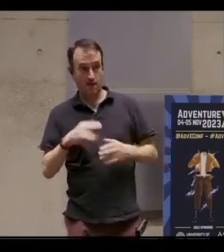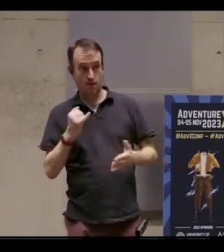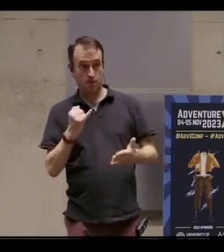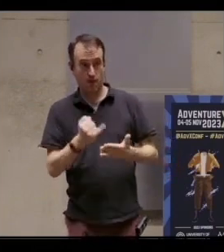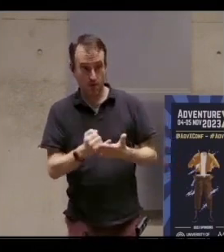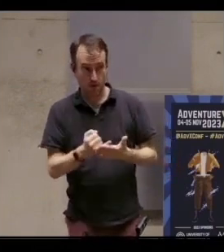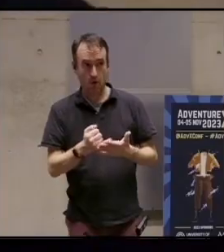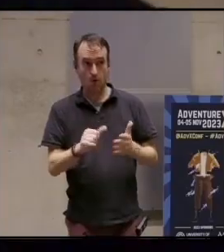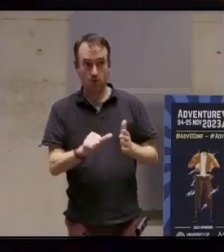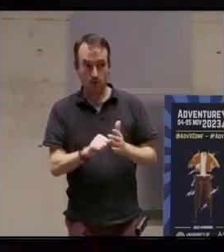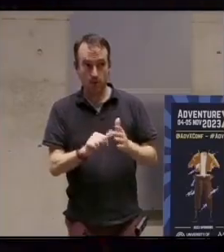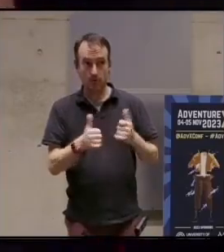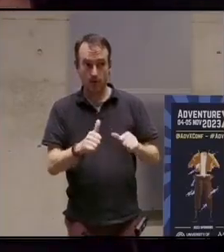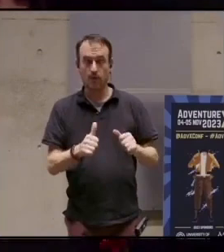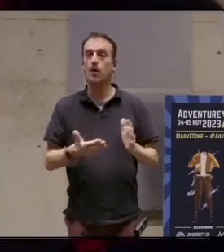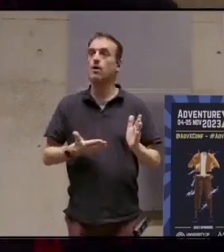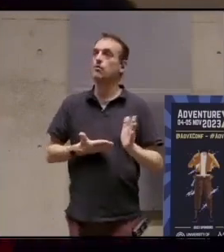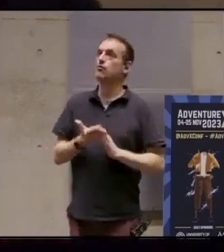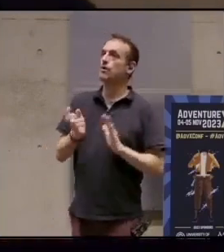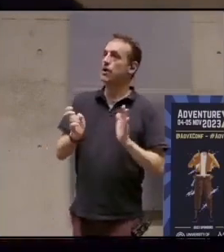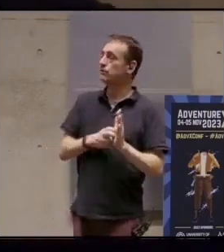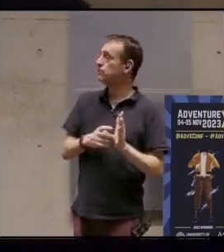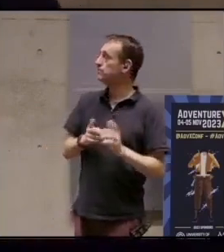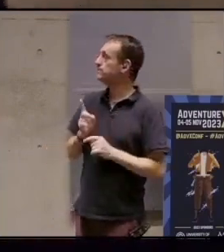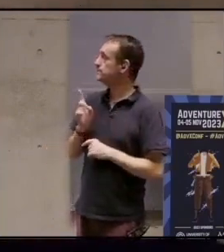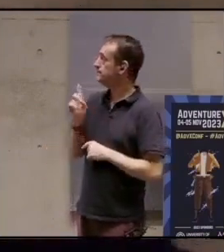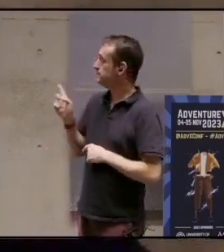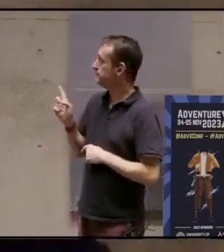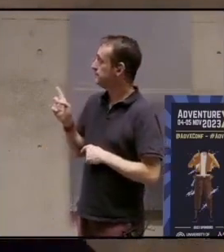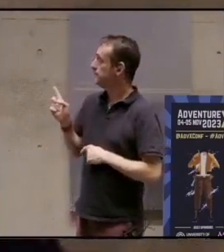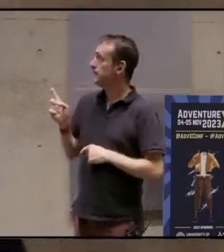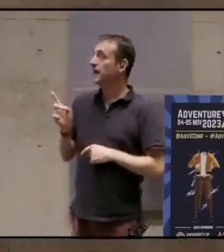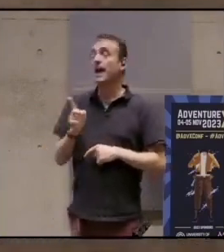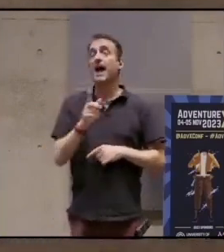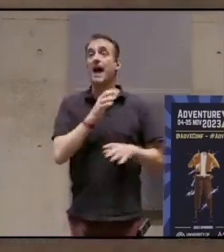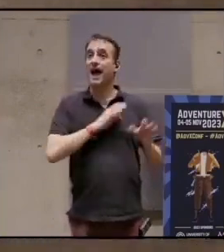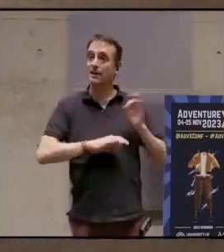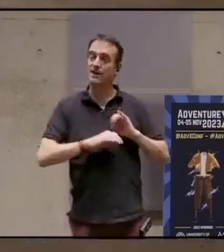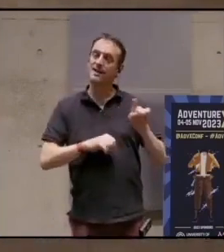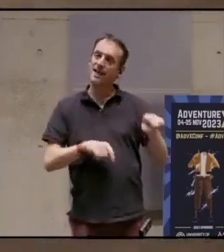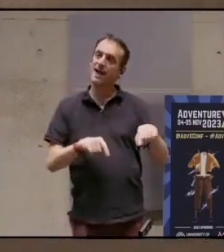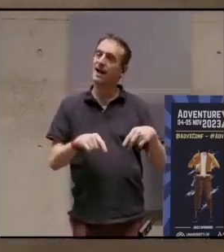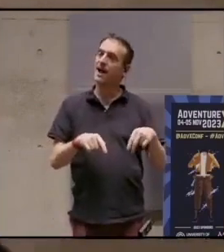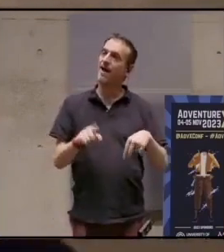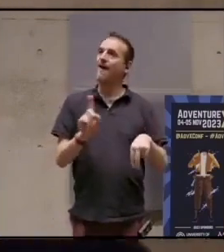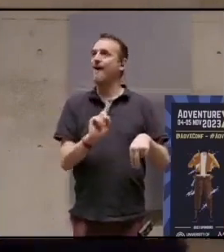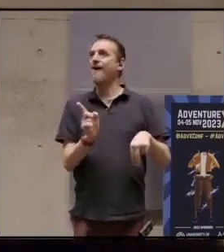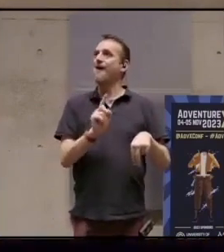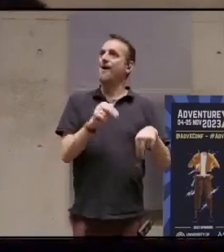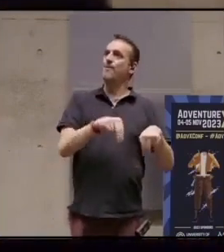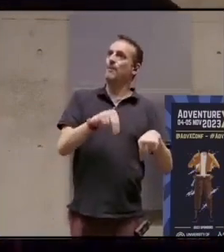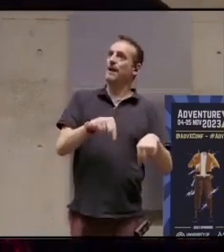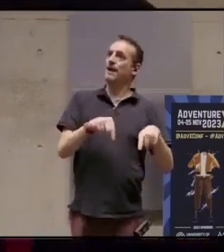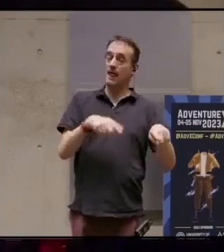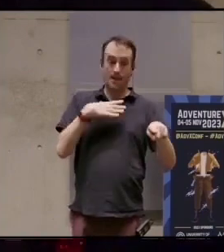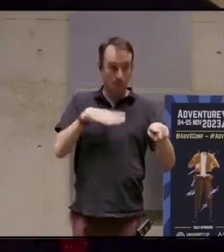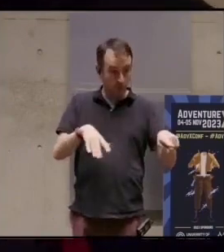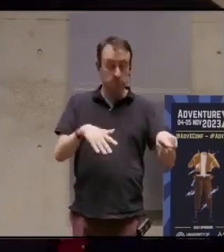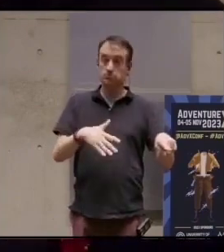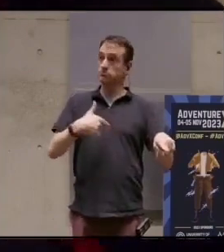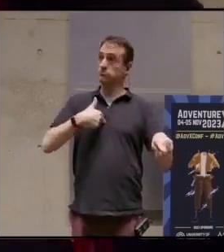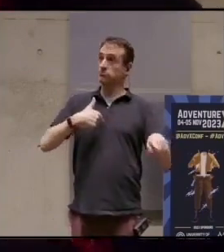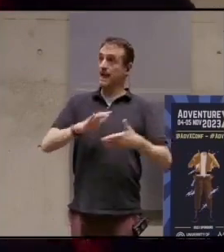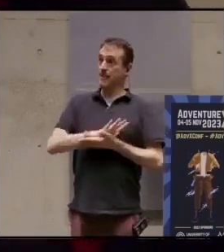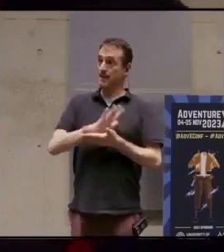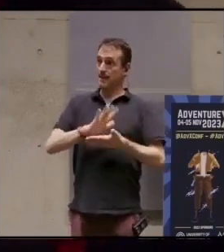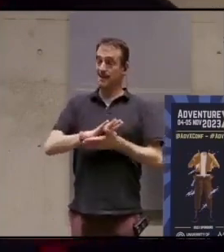And remember, an actor wants to please you. It's their job to give you what they want. So, give